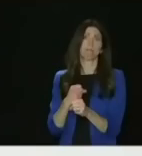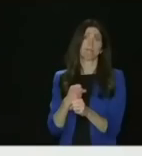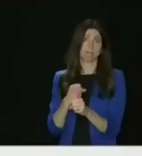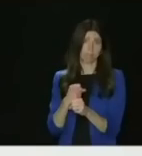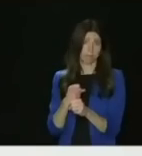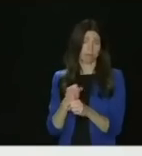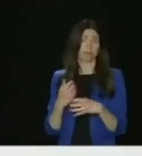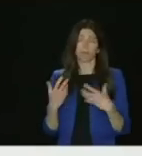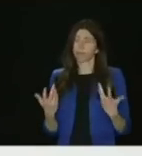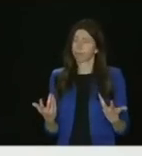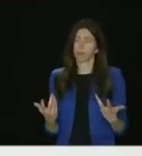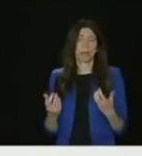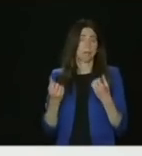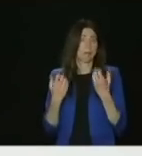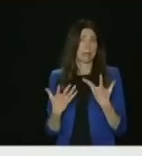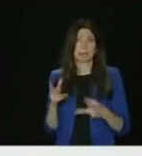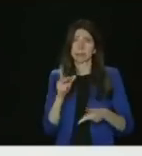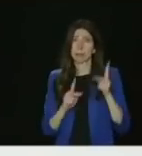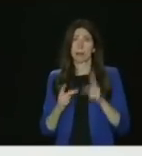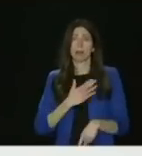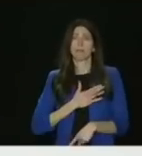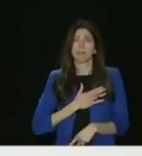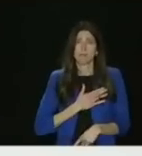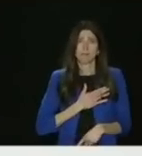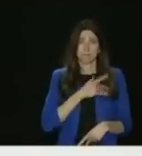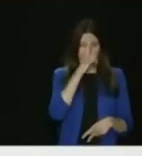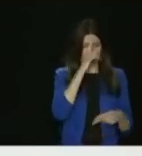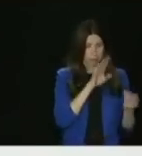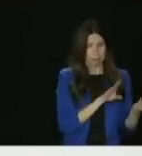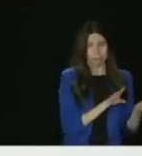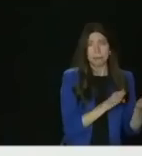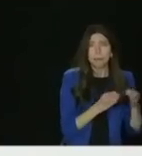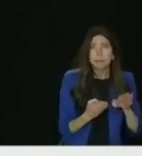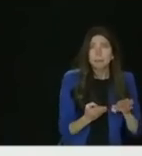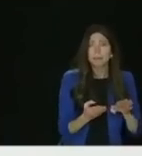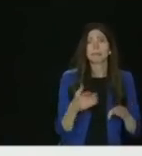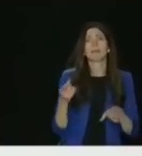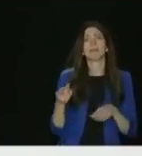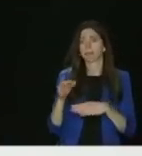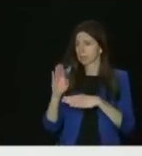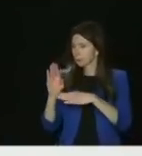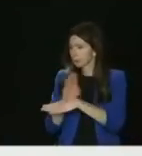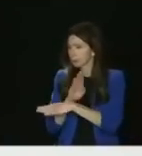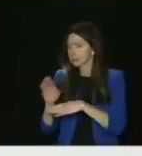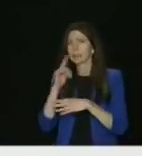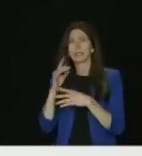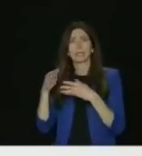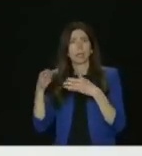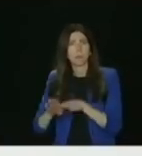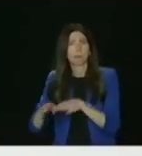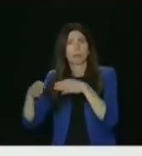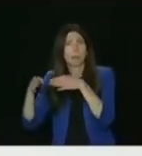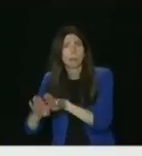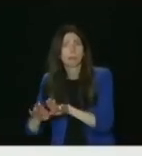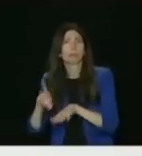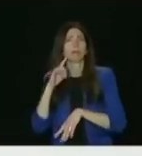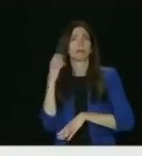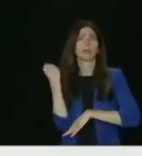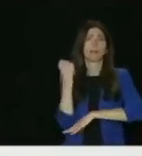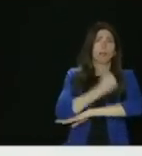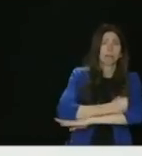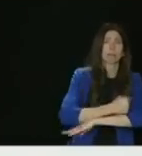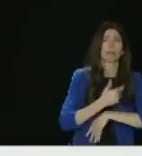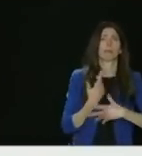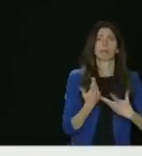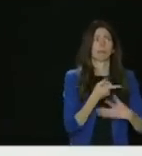pandemic, who've lost loved ones, who've seen businesses struggle, who've lost jobs, and just want this